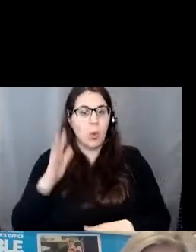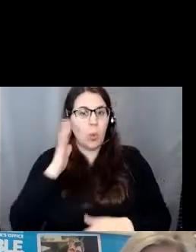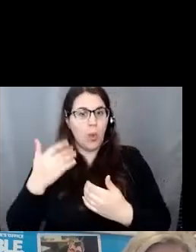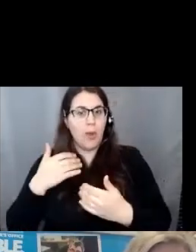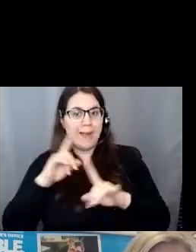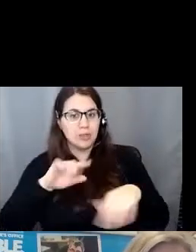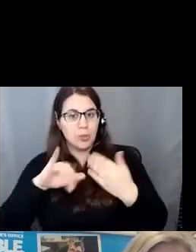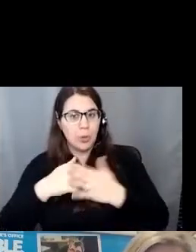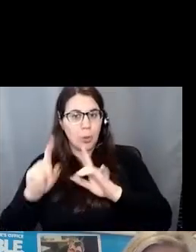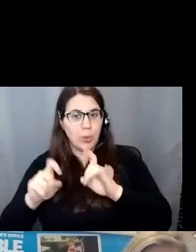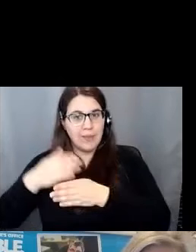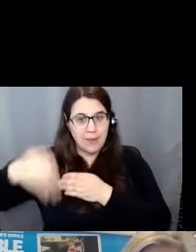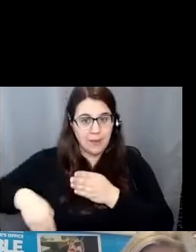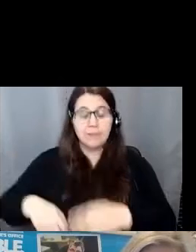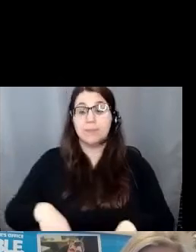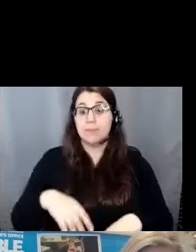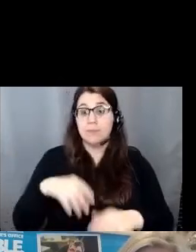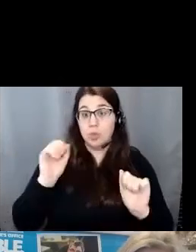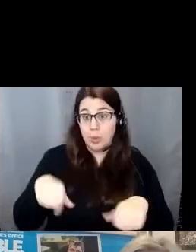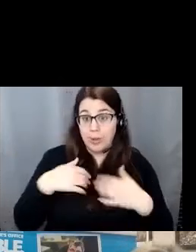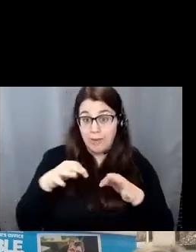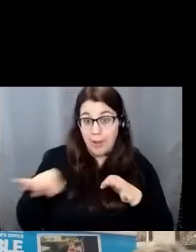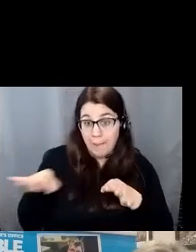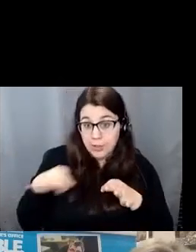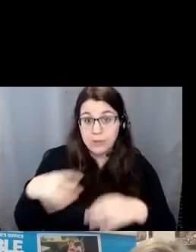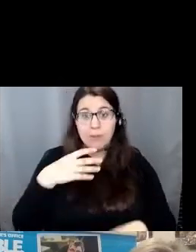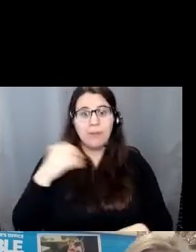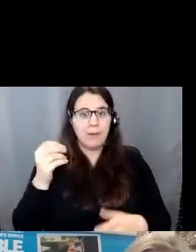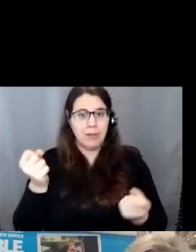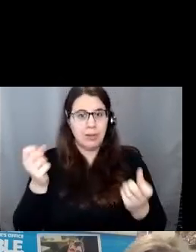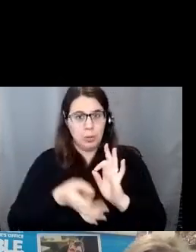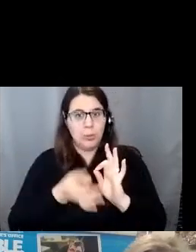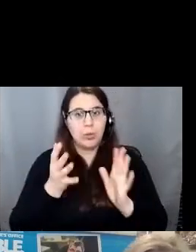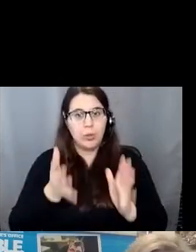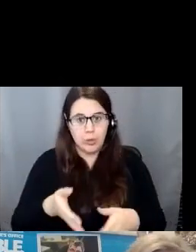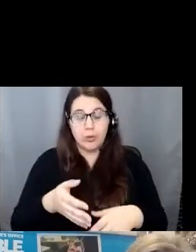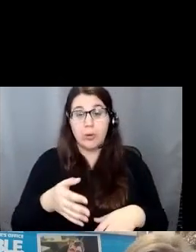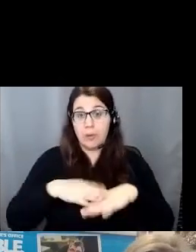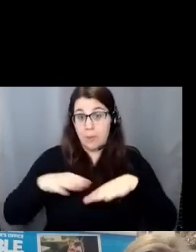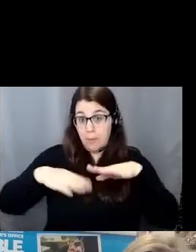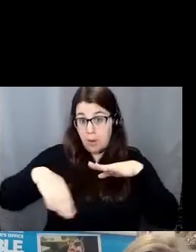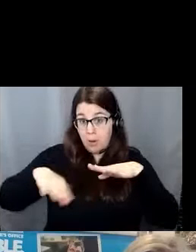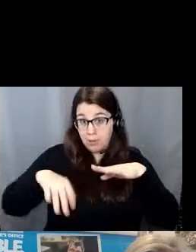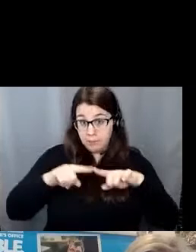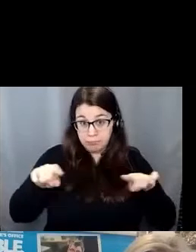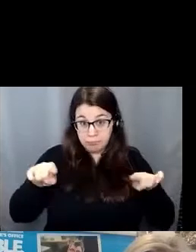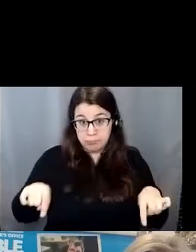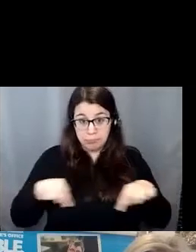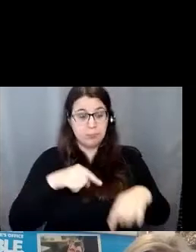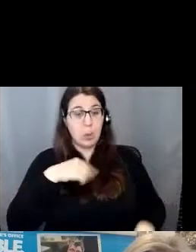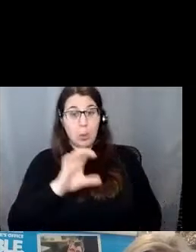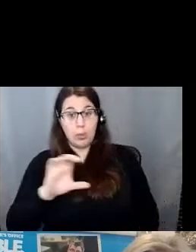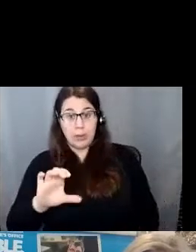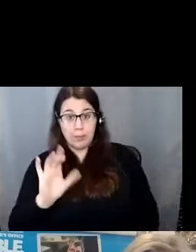language interpreter are available for today's session. You can find and click closed captioning at the bottom of your screen. And for the